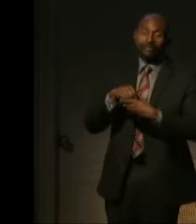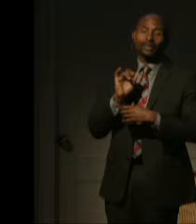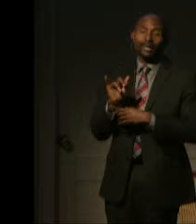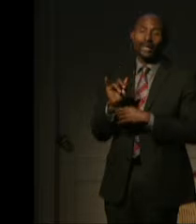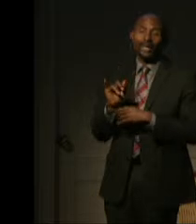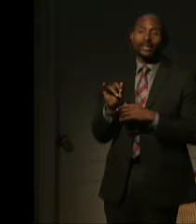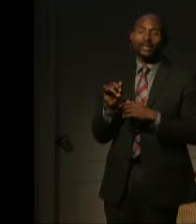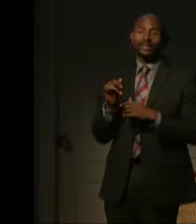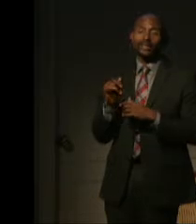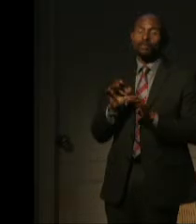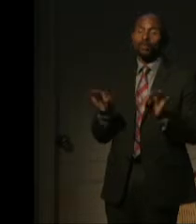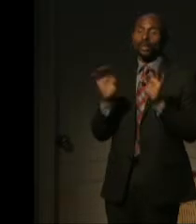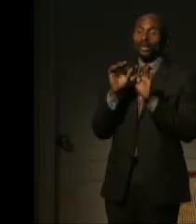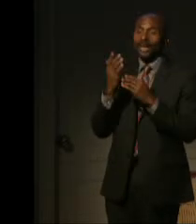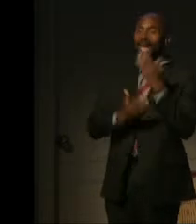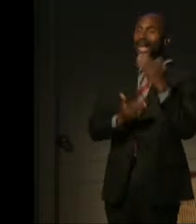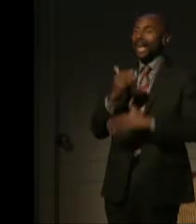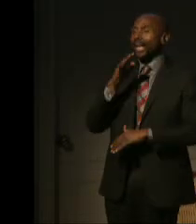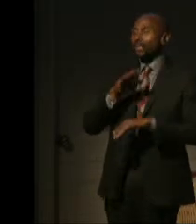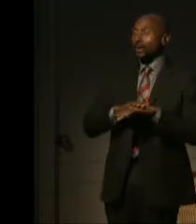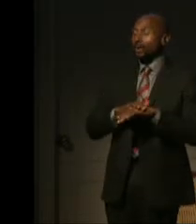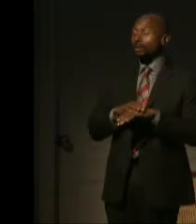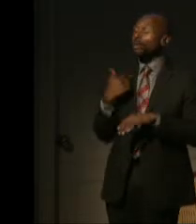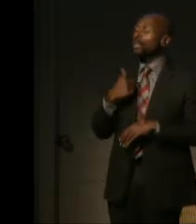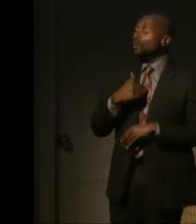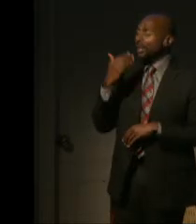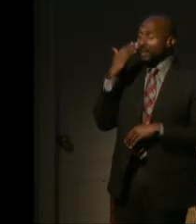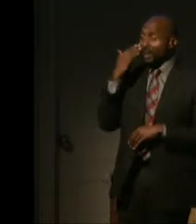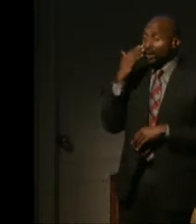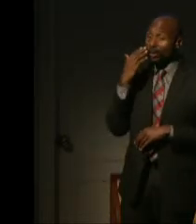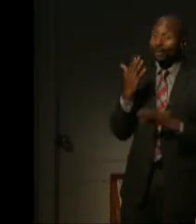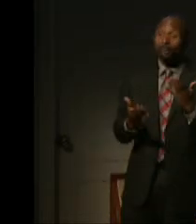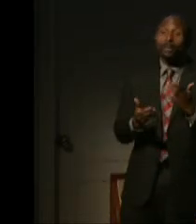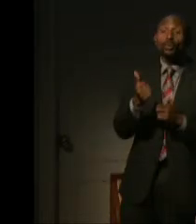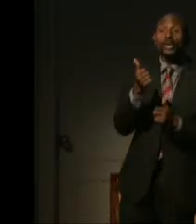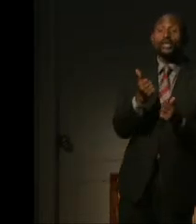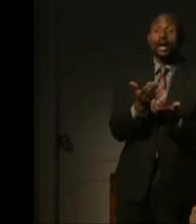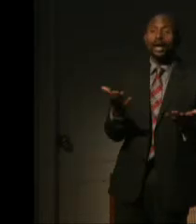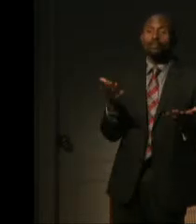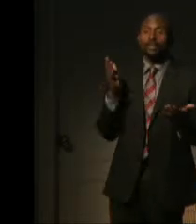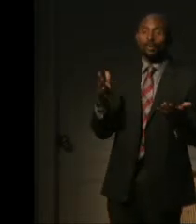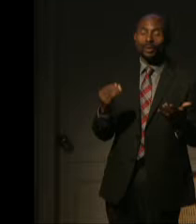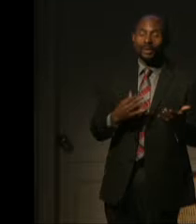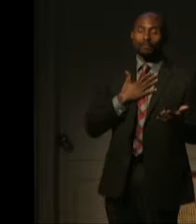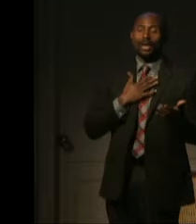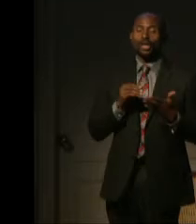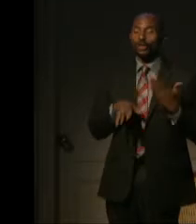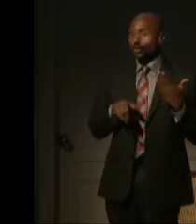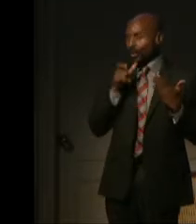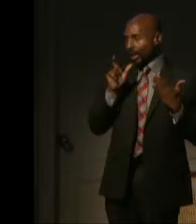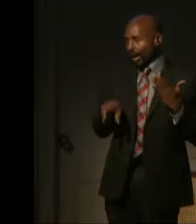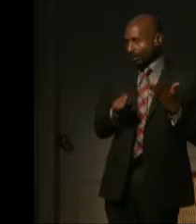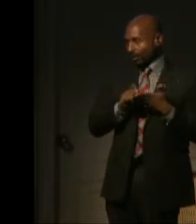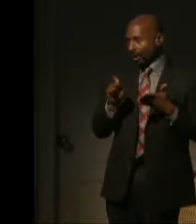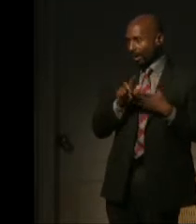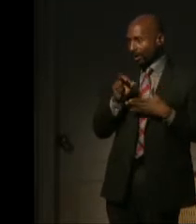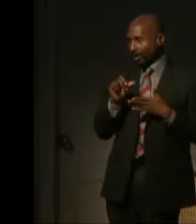may turn a student who has to write a 30-page term paper into a scholar who writes a